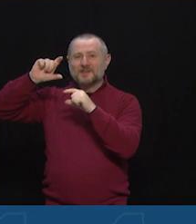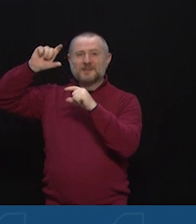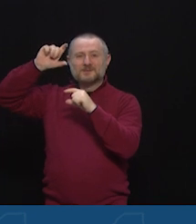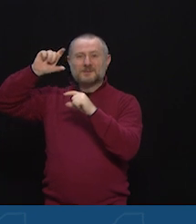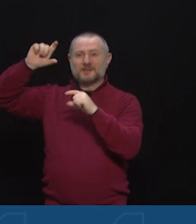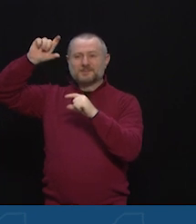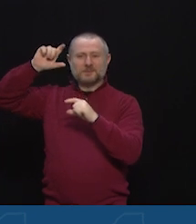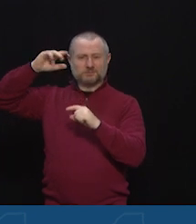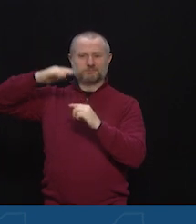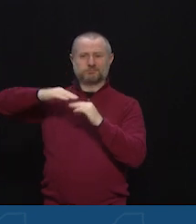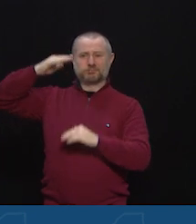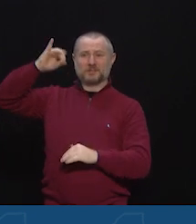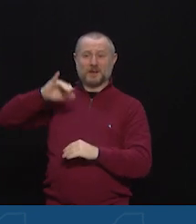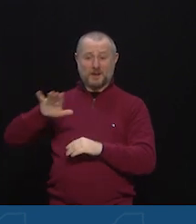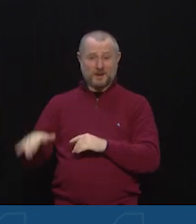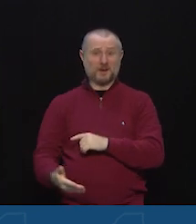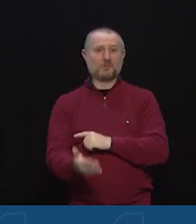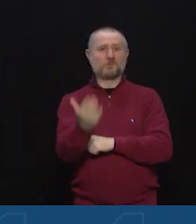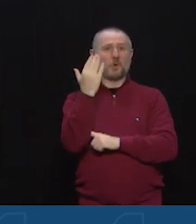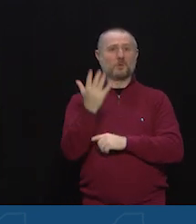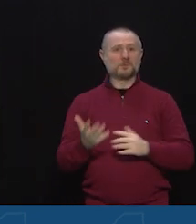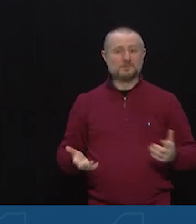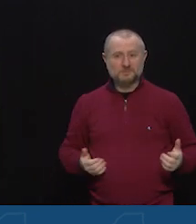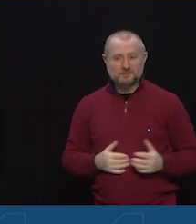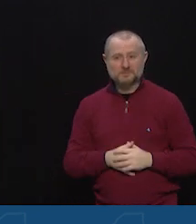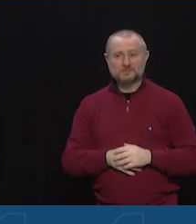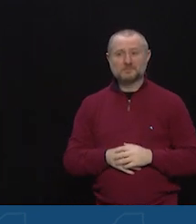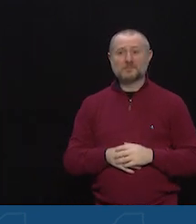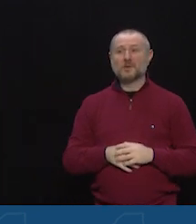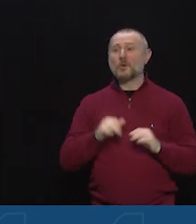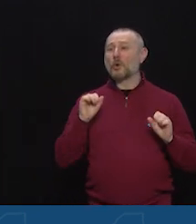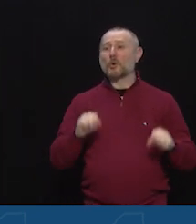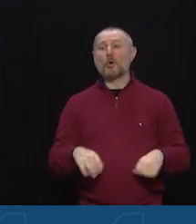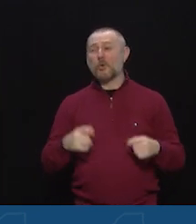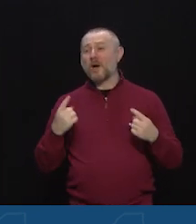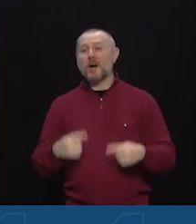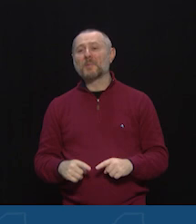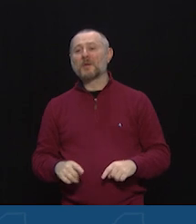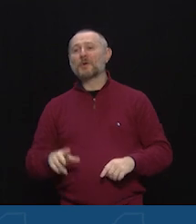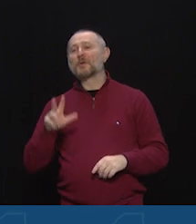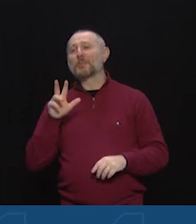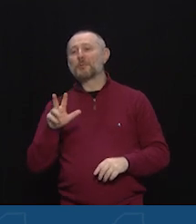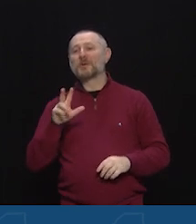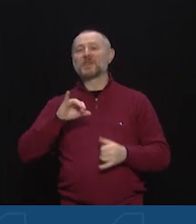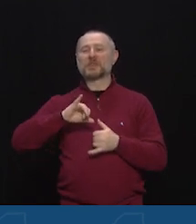morning. I wouldn't be surprised if we even saw 3 inches an hour out in eastern Suffolk.